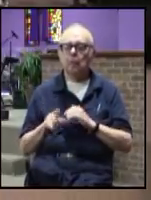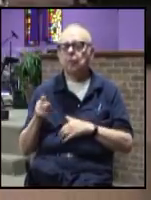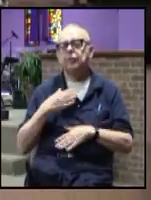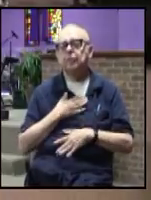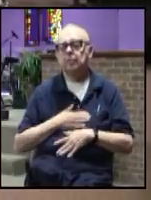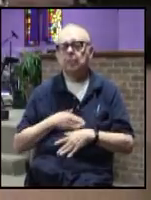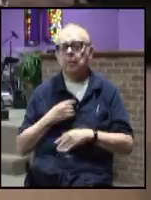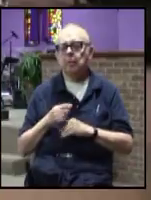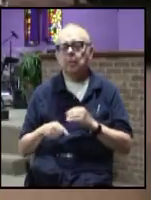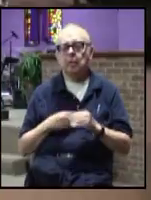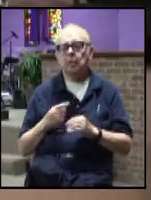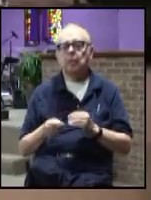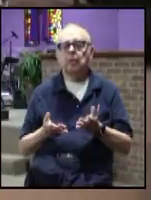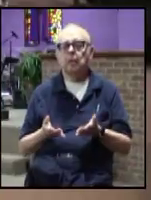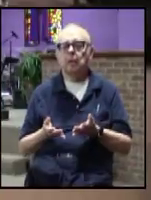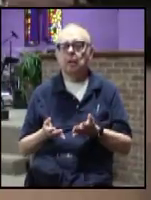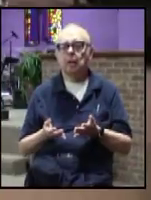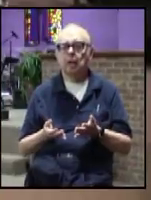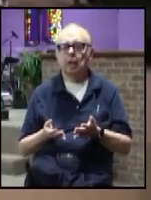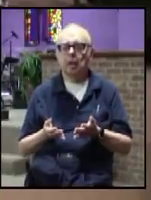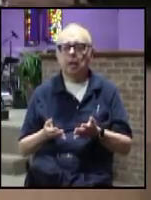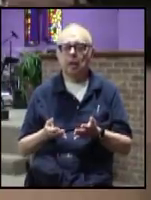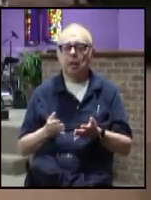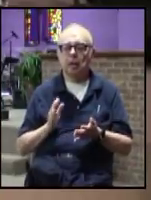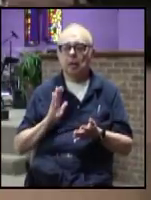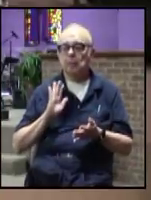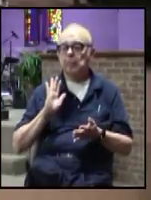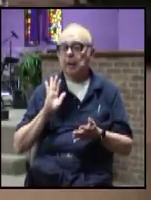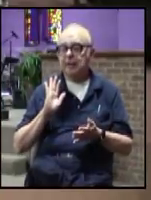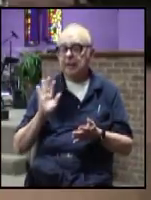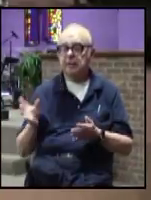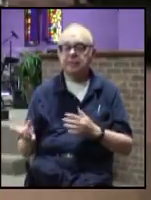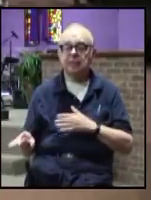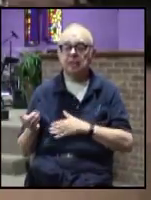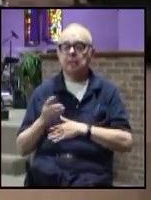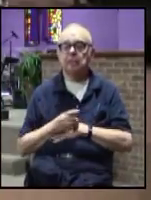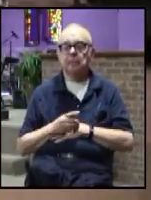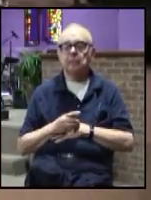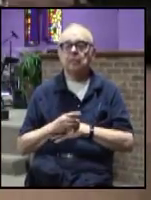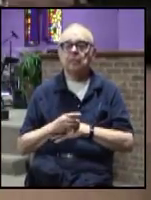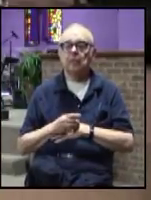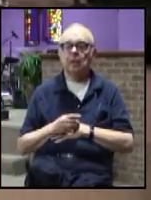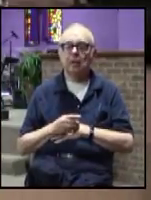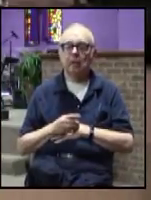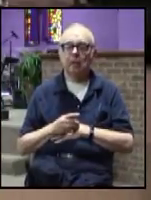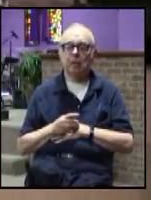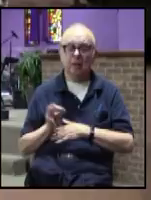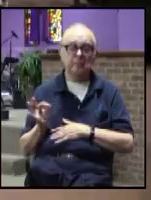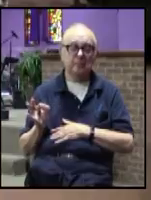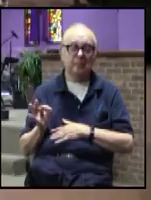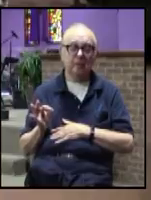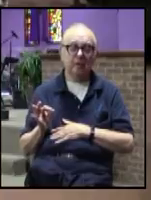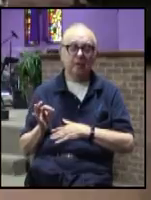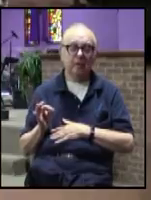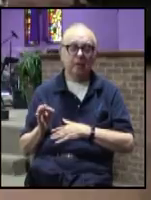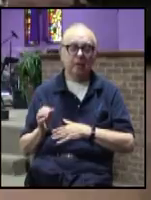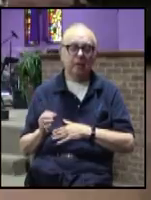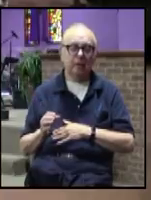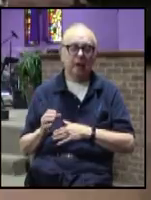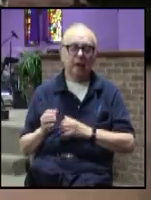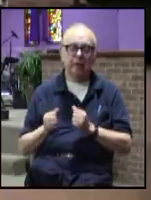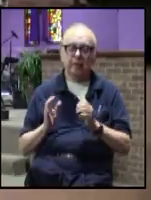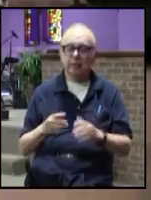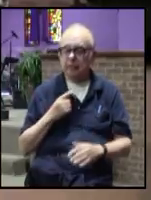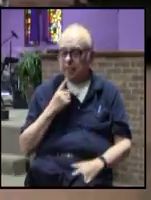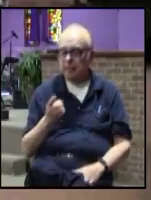what does he enjoy about his day of being a taxi cab? And here's